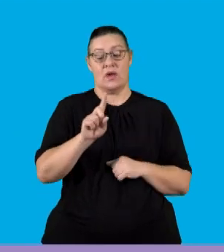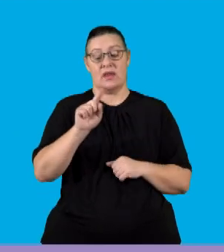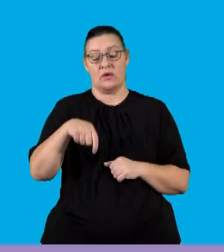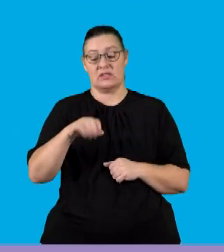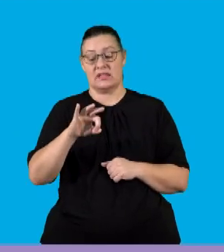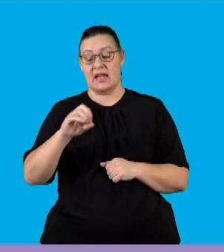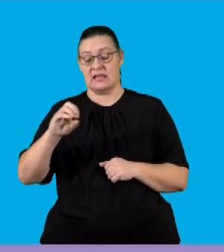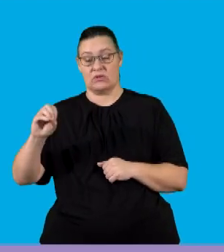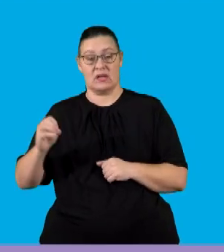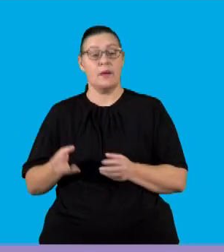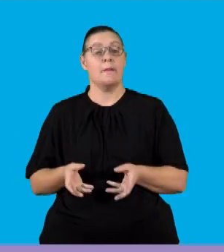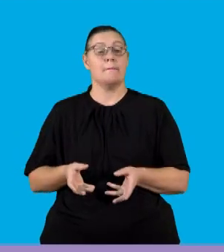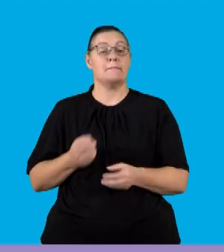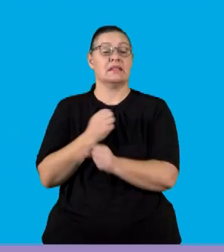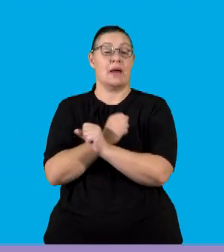10 gives us